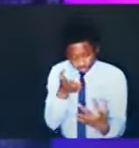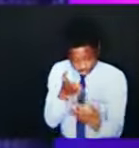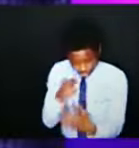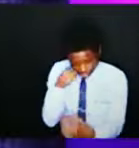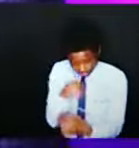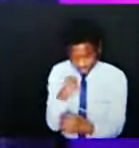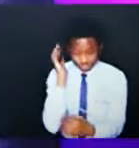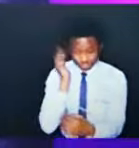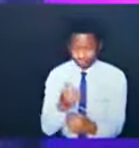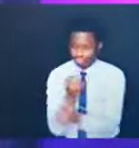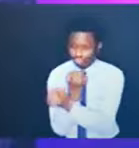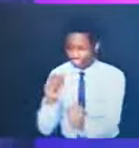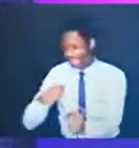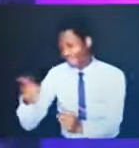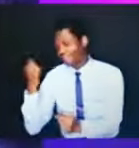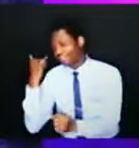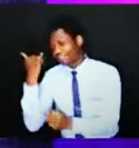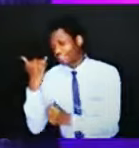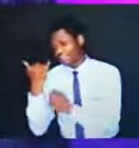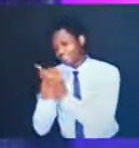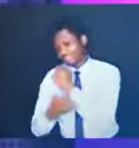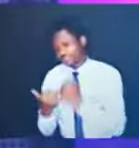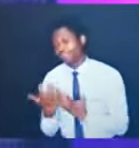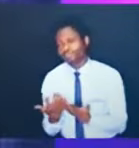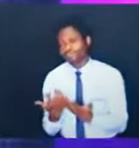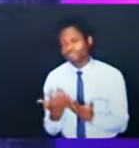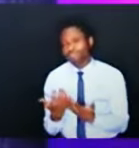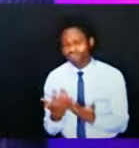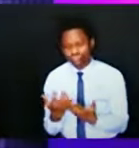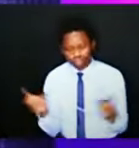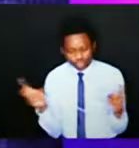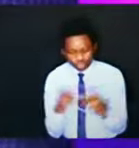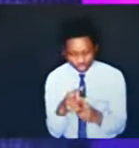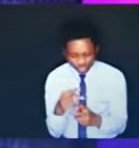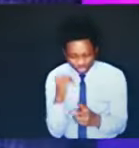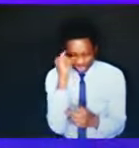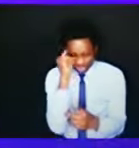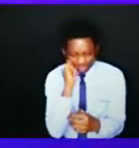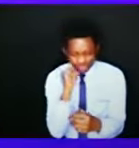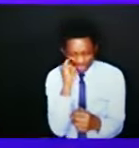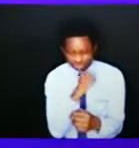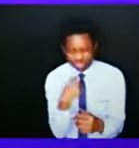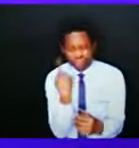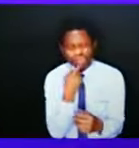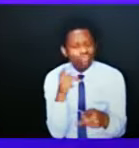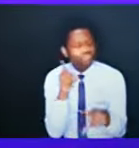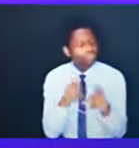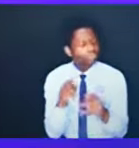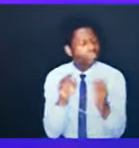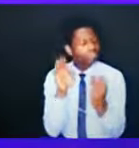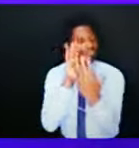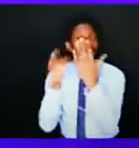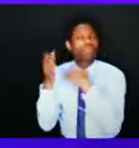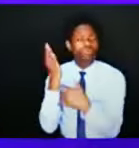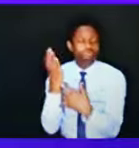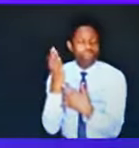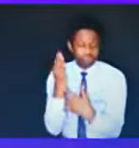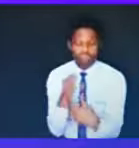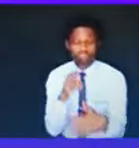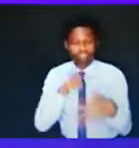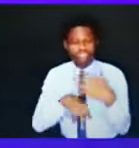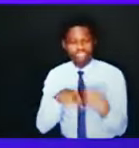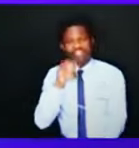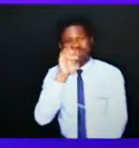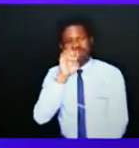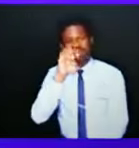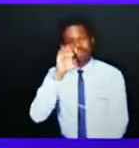So who were Israel to God? And Israel for no your mind bang at the many uncopon. Exodus 19. Now we'll read from